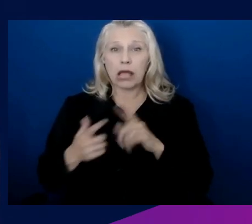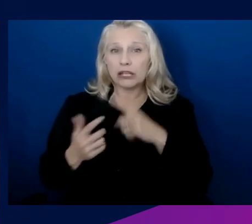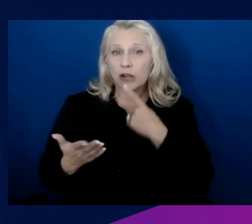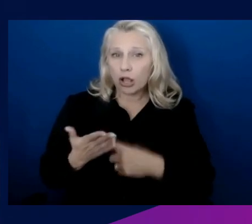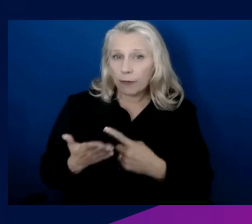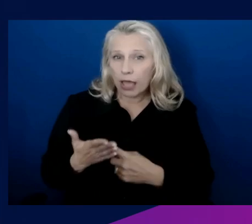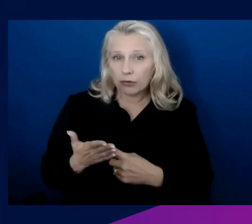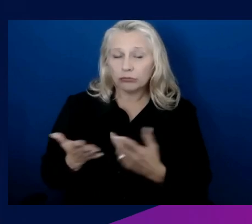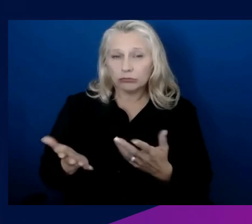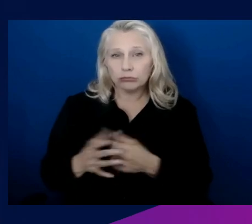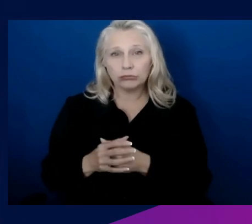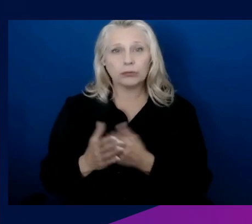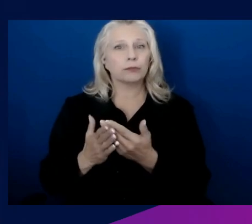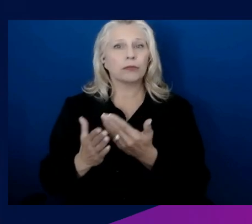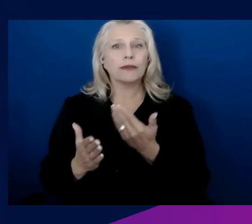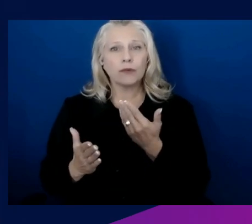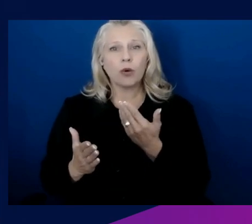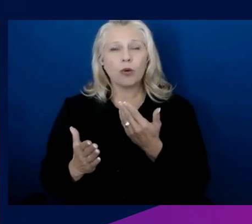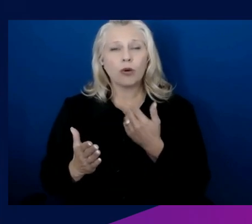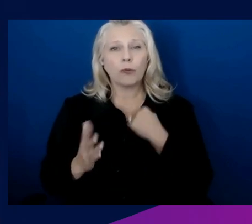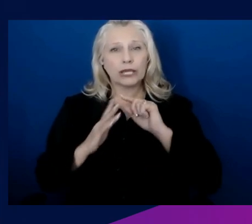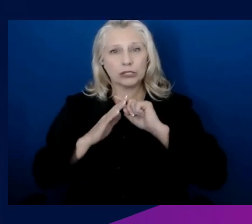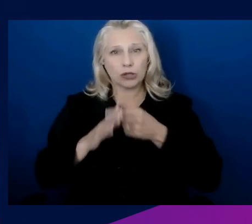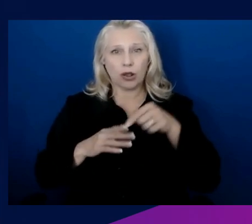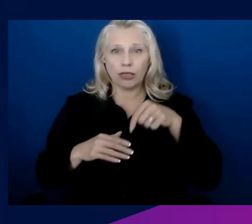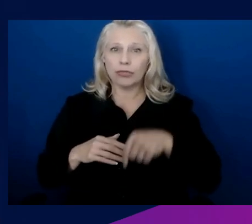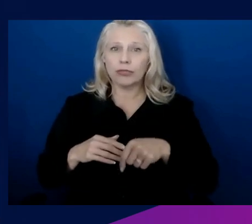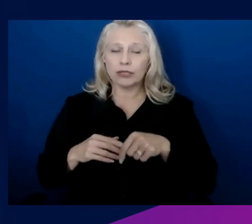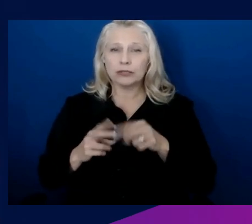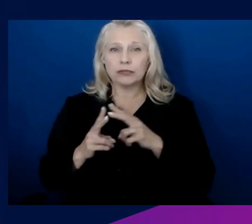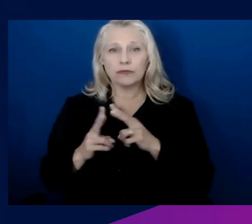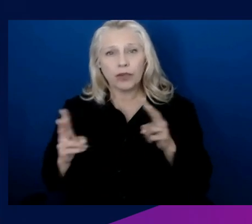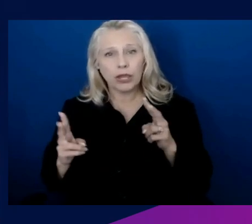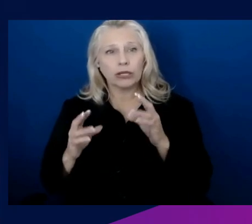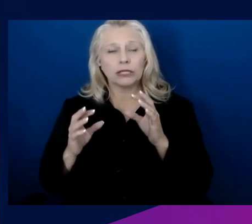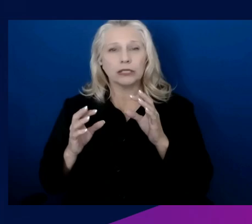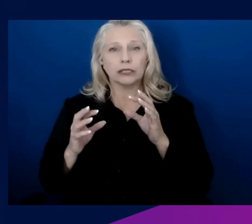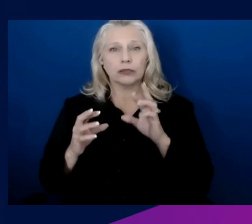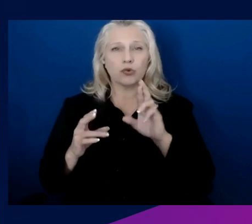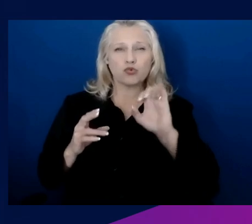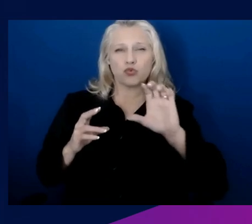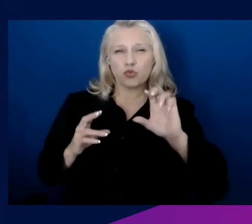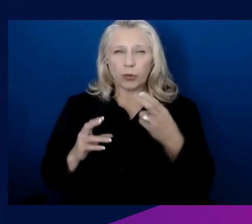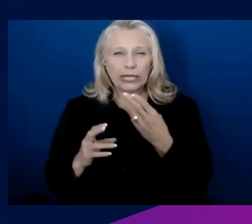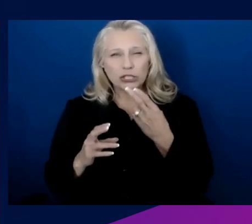about before we started this extremely rich and